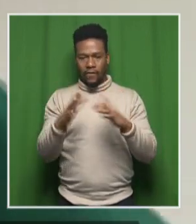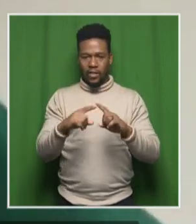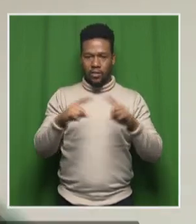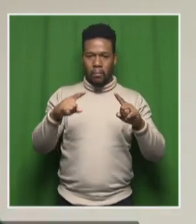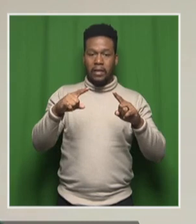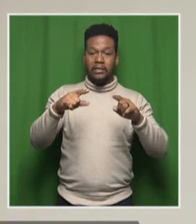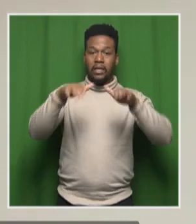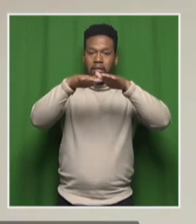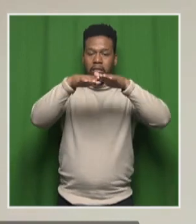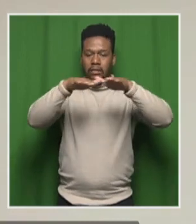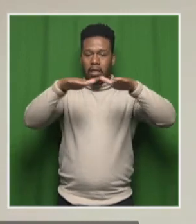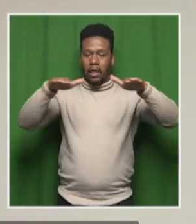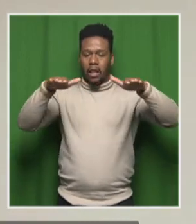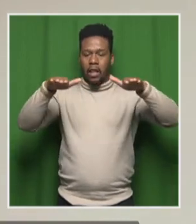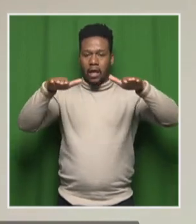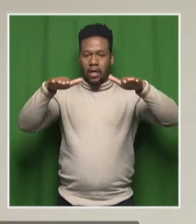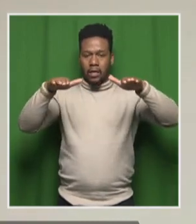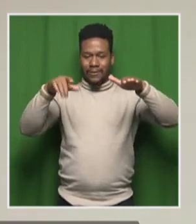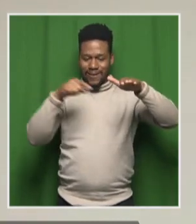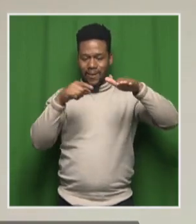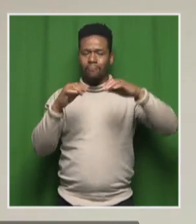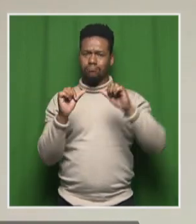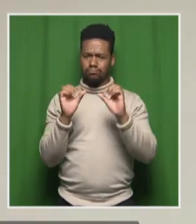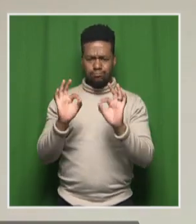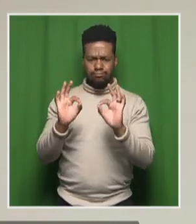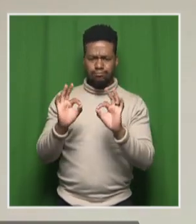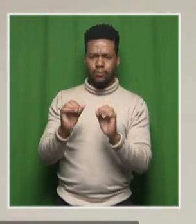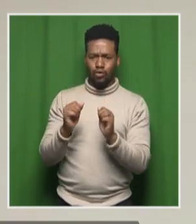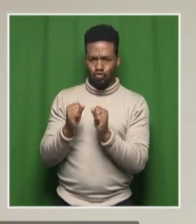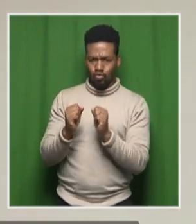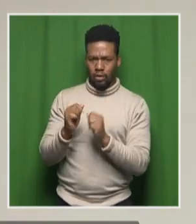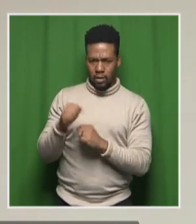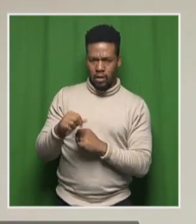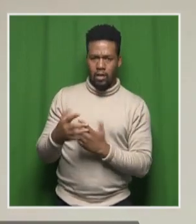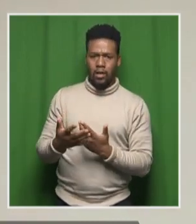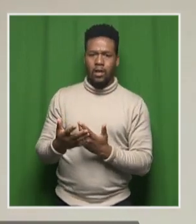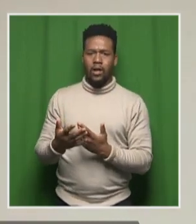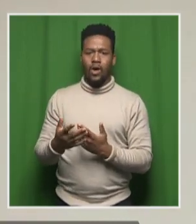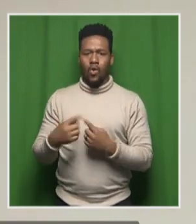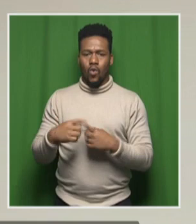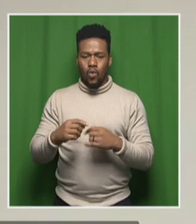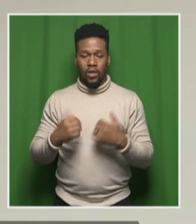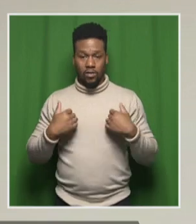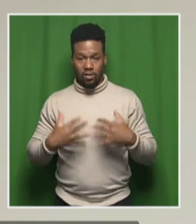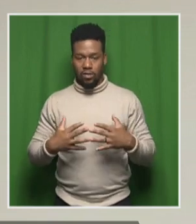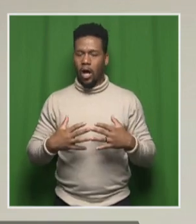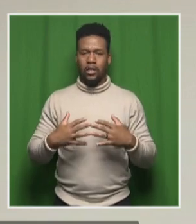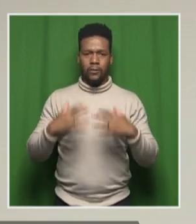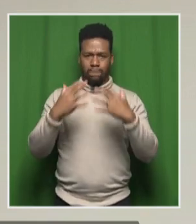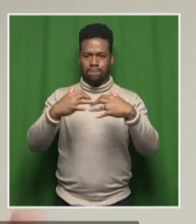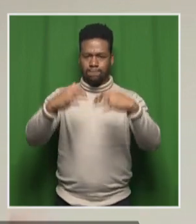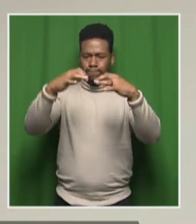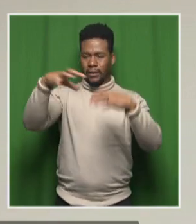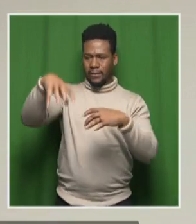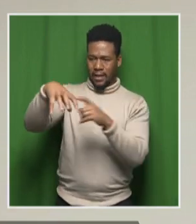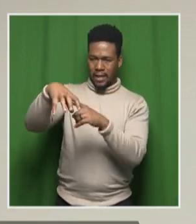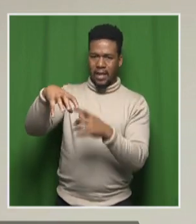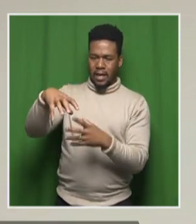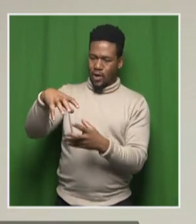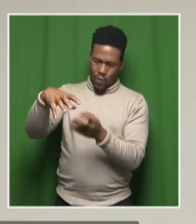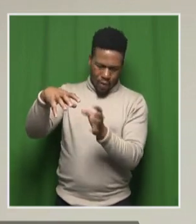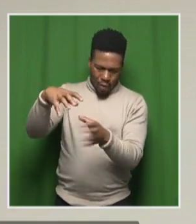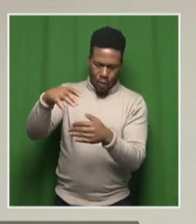stage. But very shortly after we started stripping the auditorium, the ceiling started